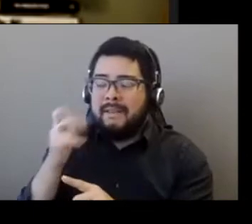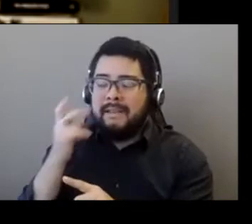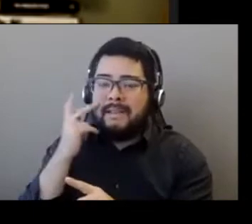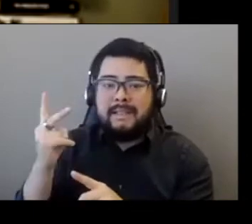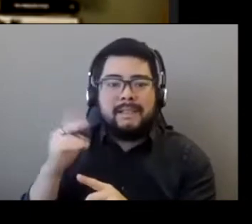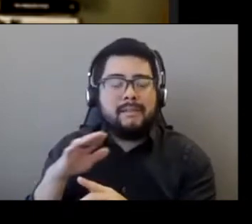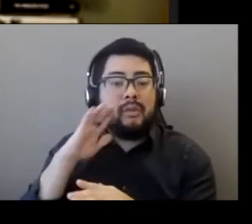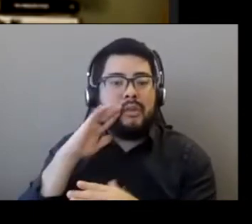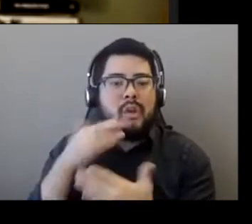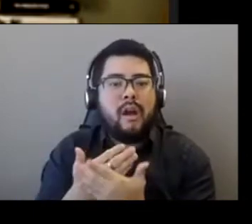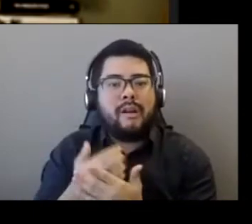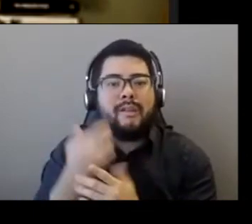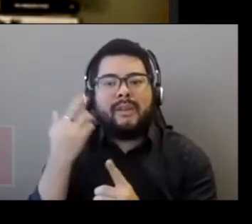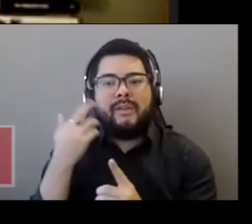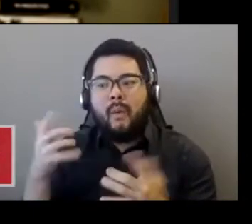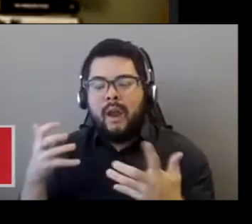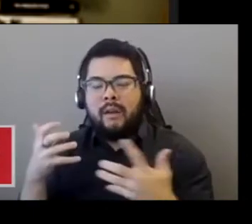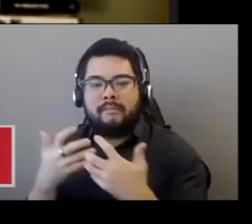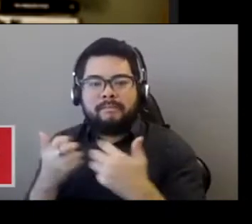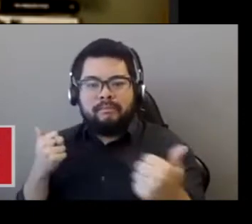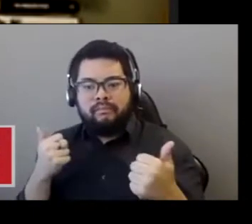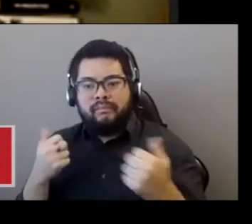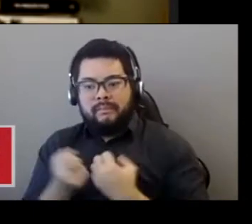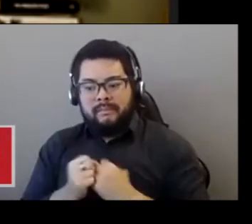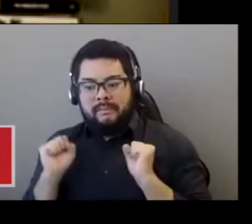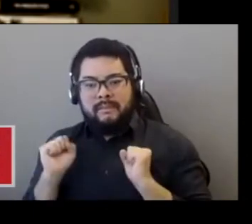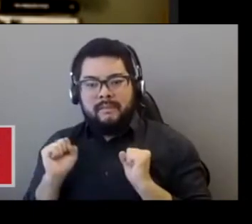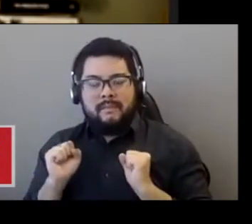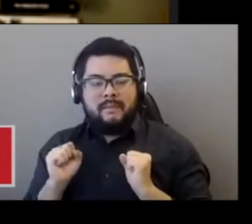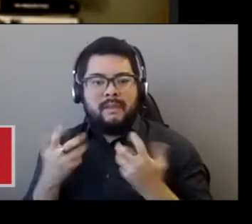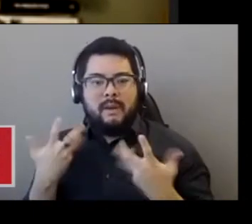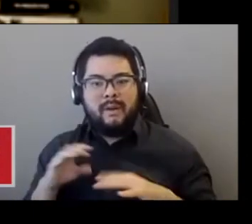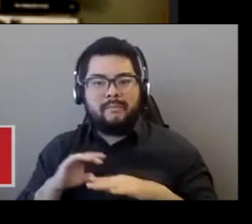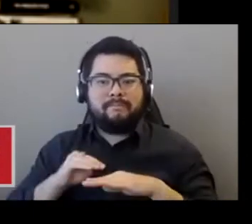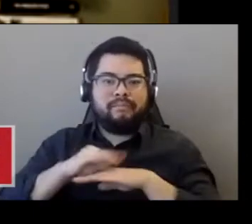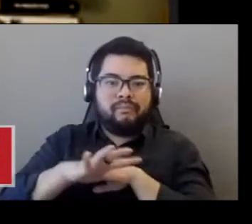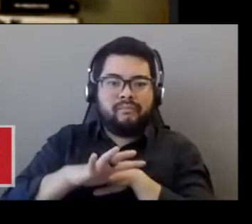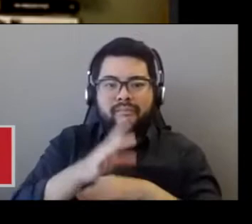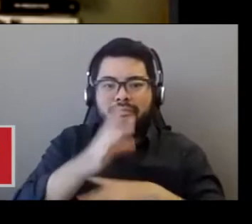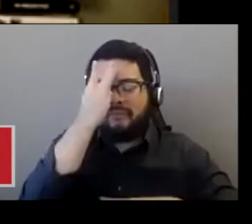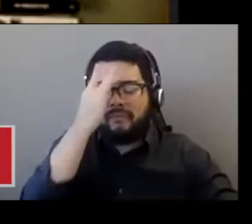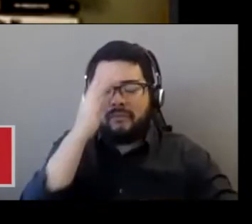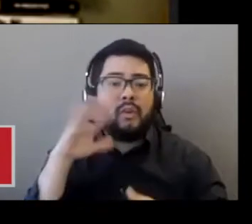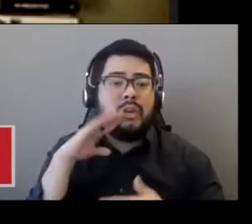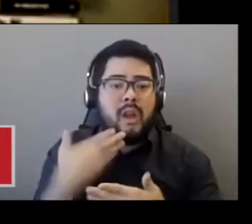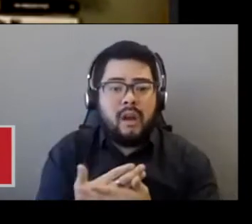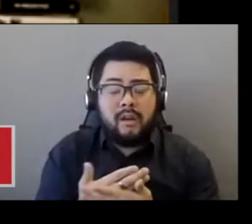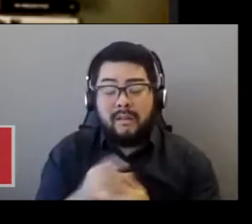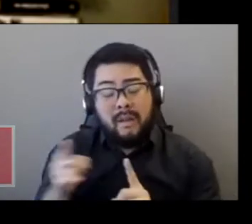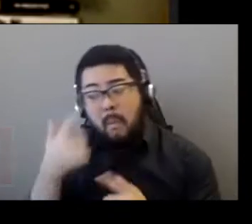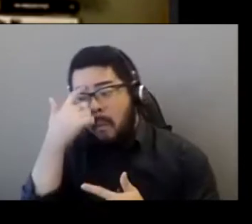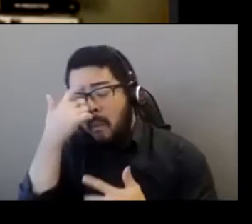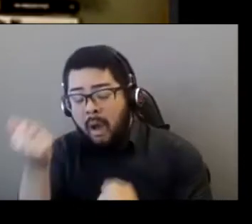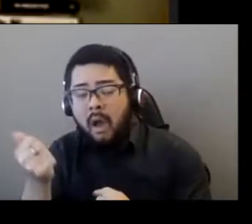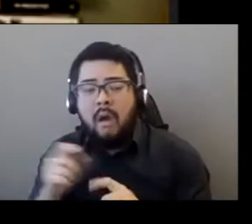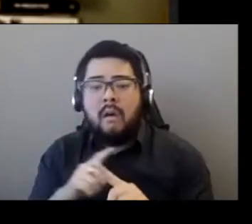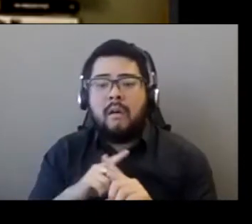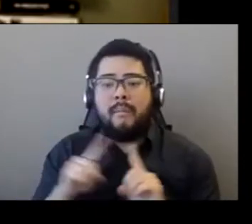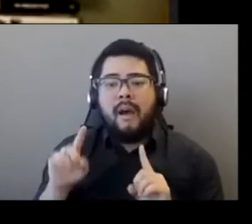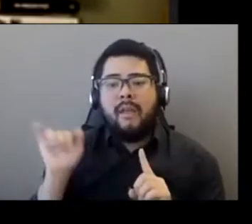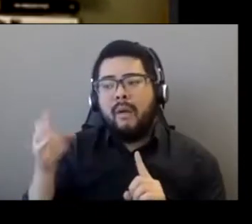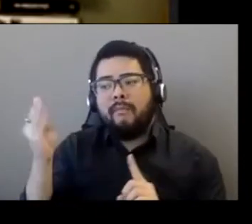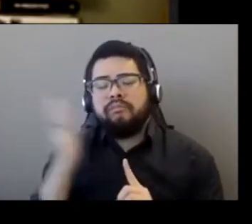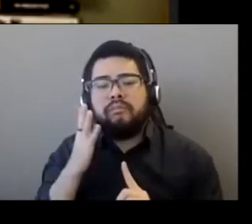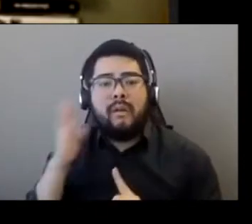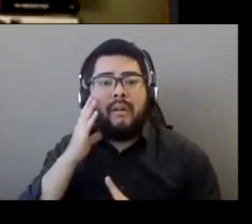her daughter for the whole period. I mean, these are very brave people, but they gave us knowledge. They were telling us about what it was like in their profession, what